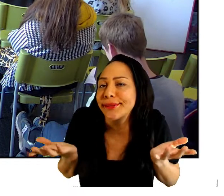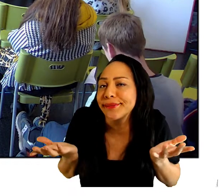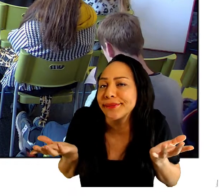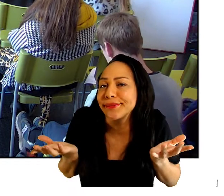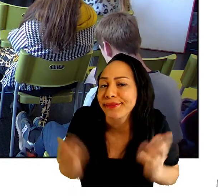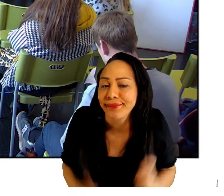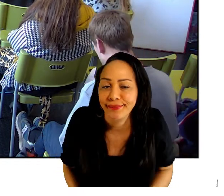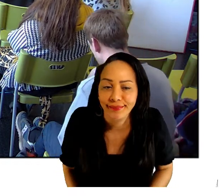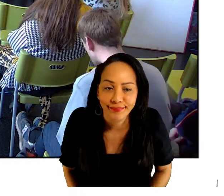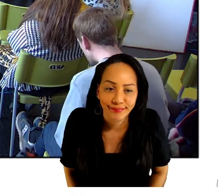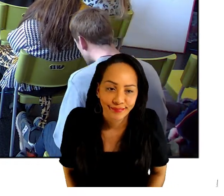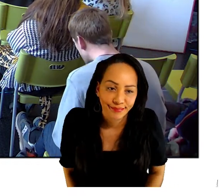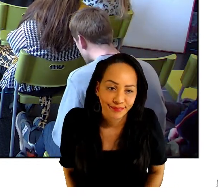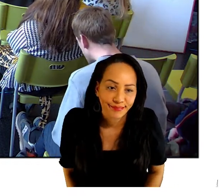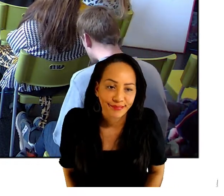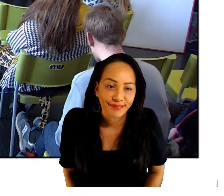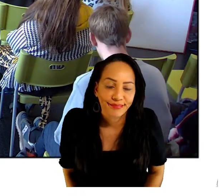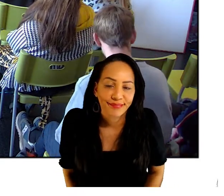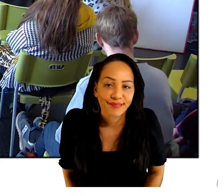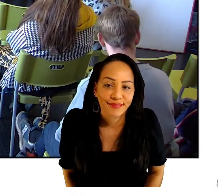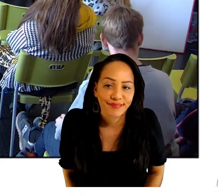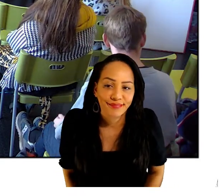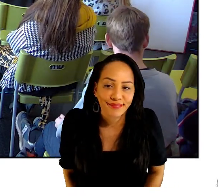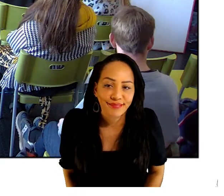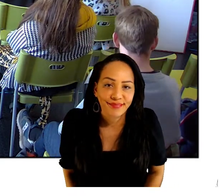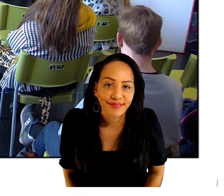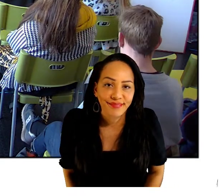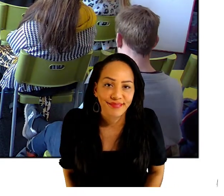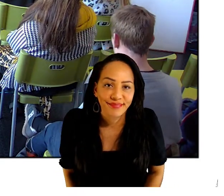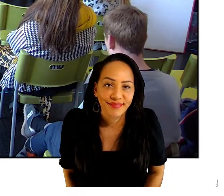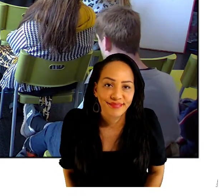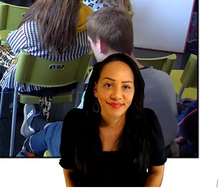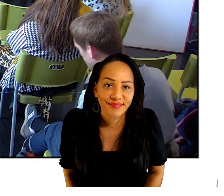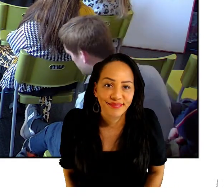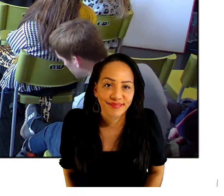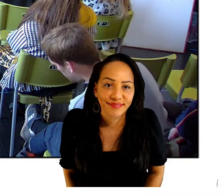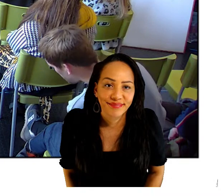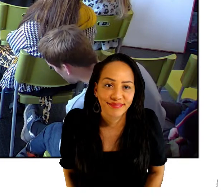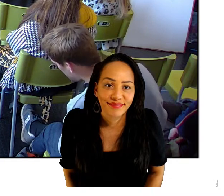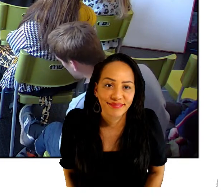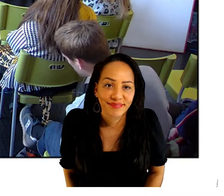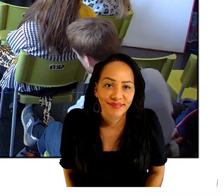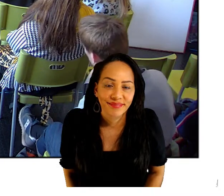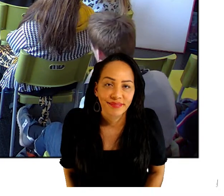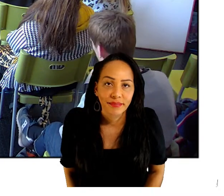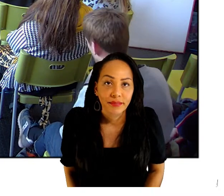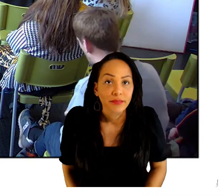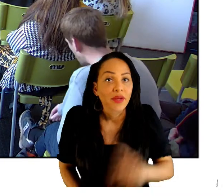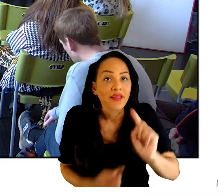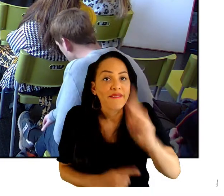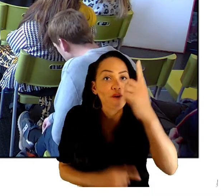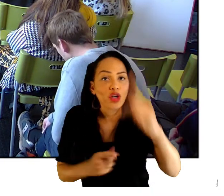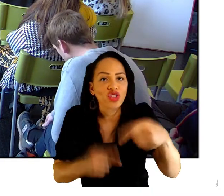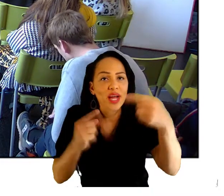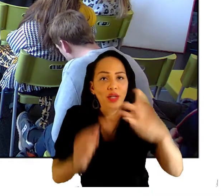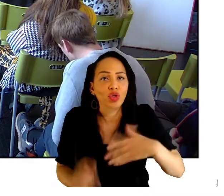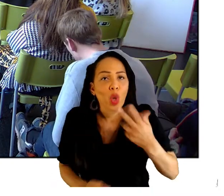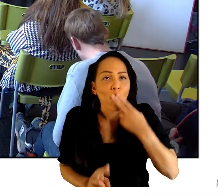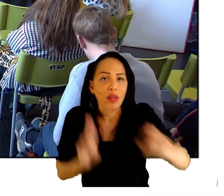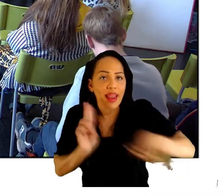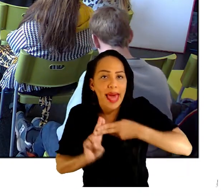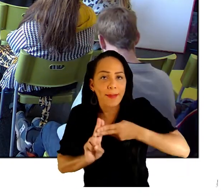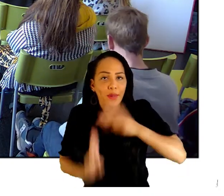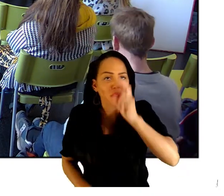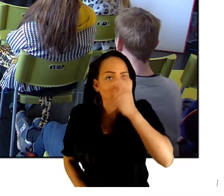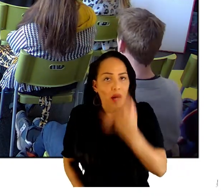challenge is to not be labeled with the word circus. Anybody who's working